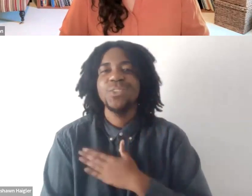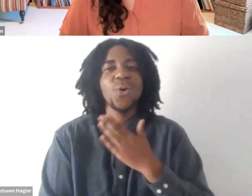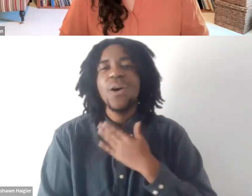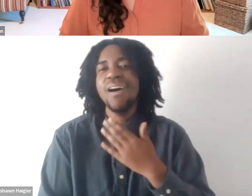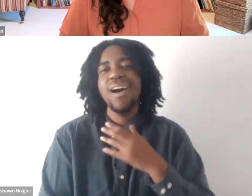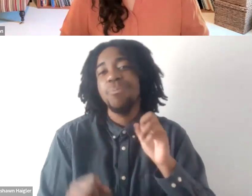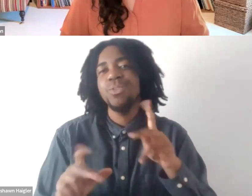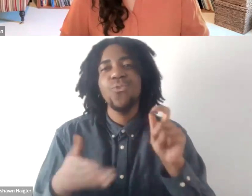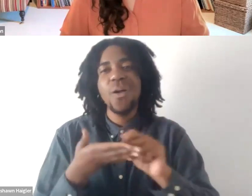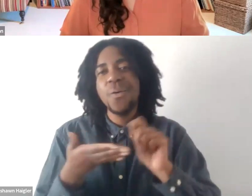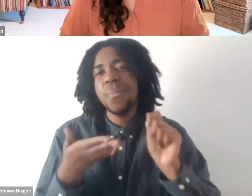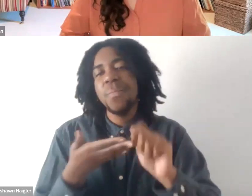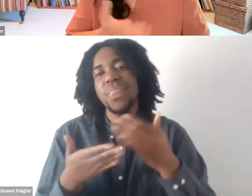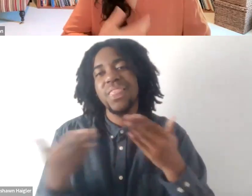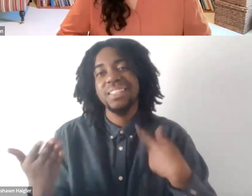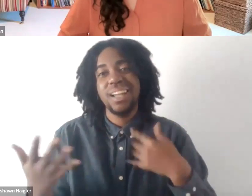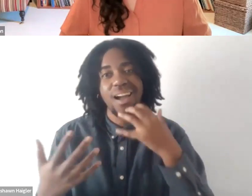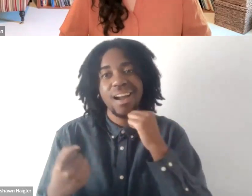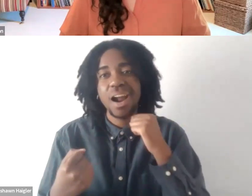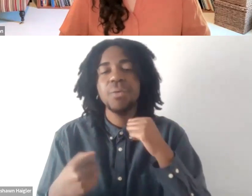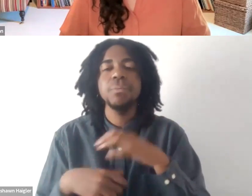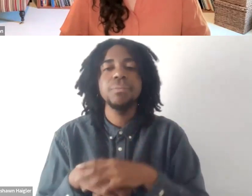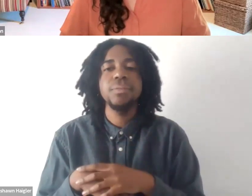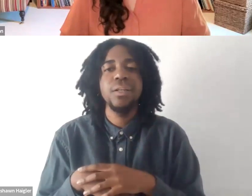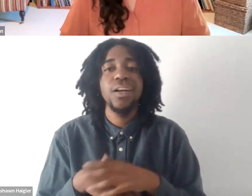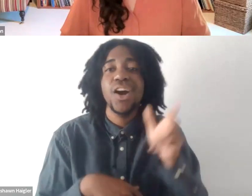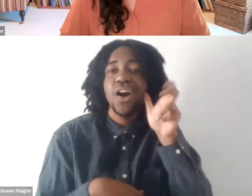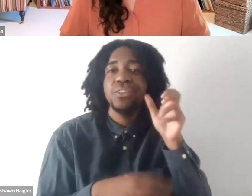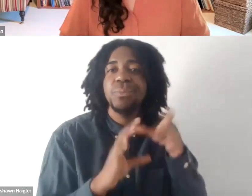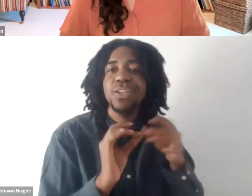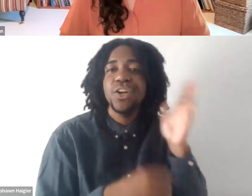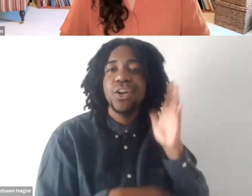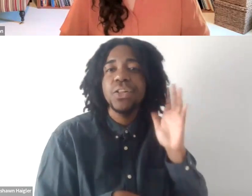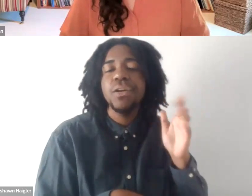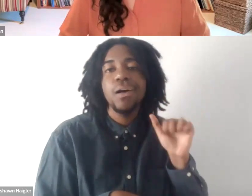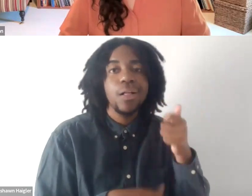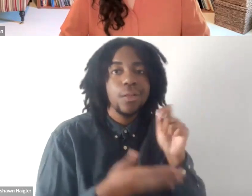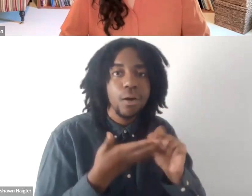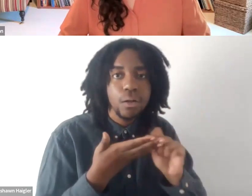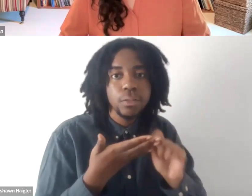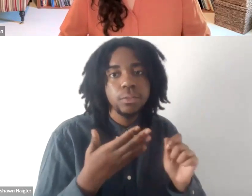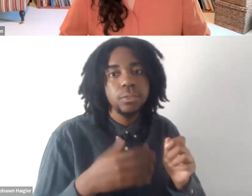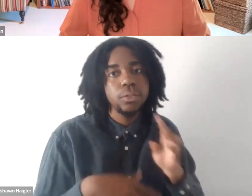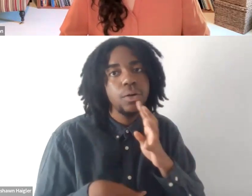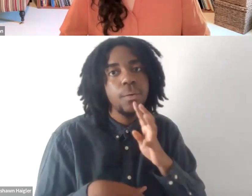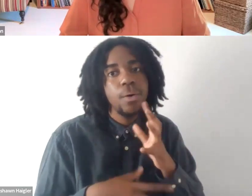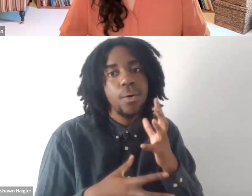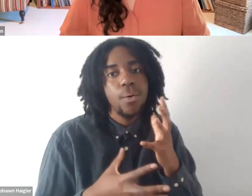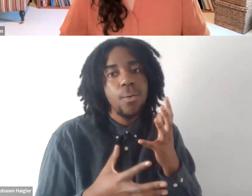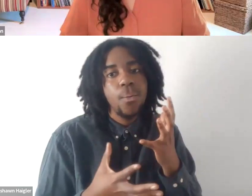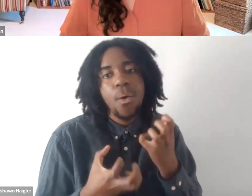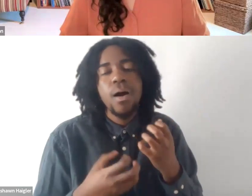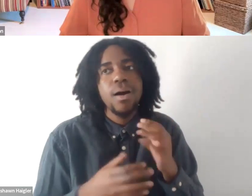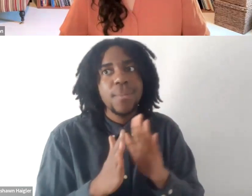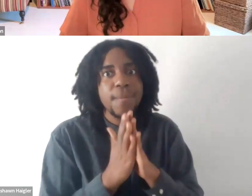about. And I heard you mention it earlier in the presentations, like other authors talking about wanting the books that they wish they had as a